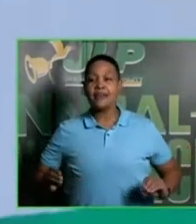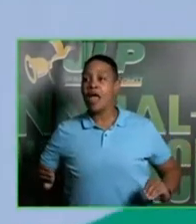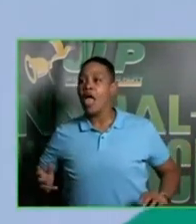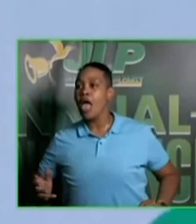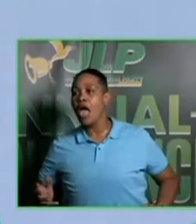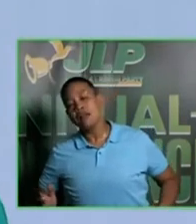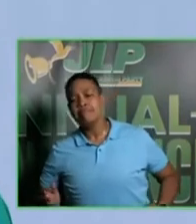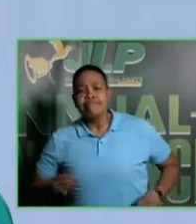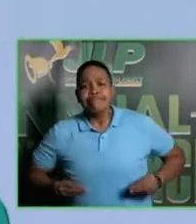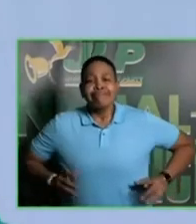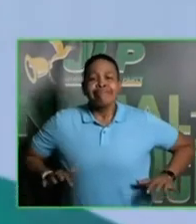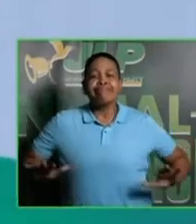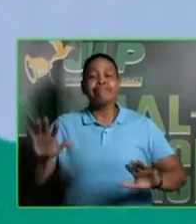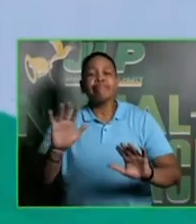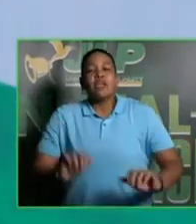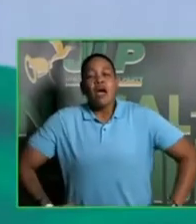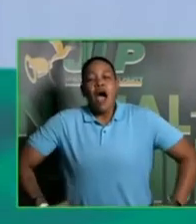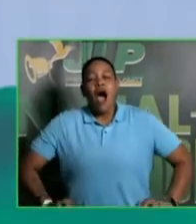be mistaken